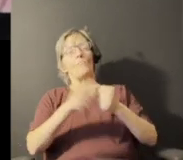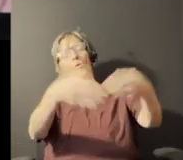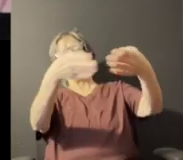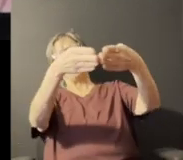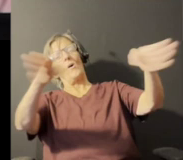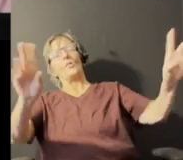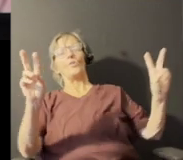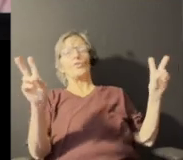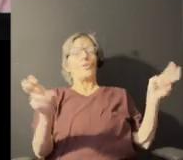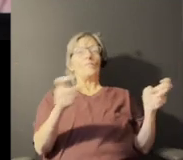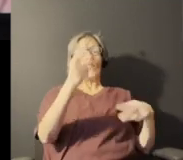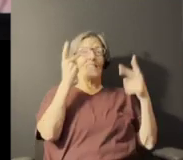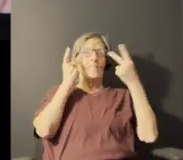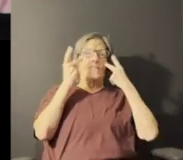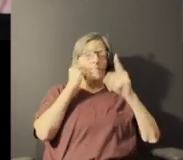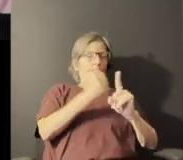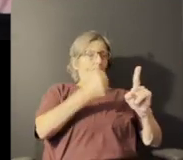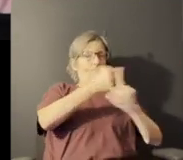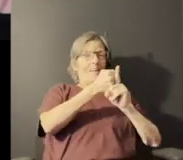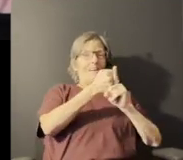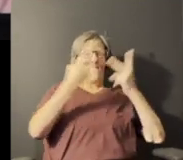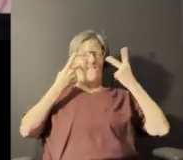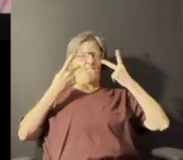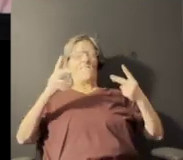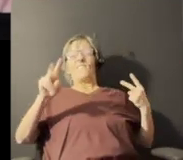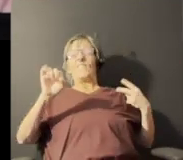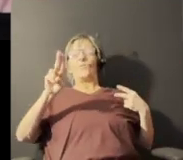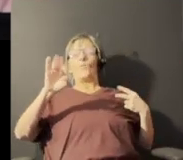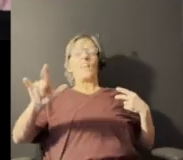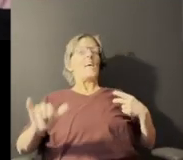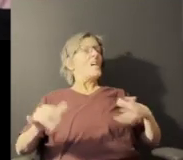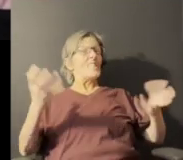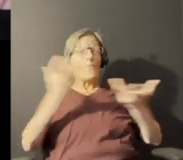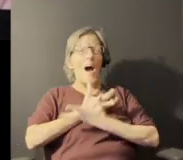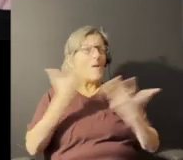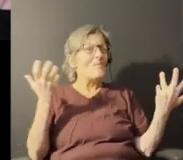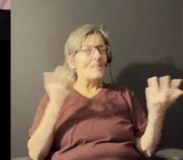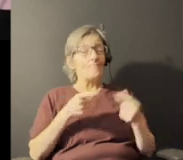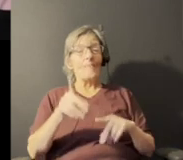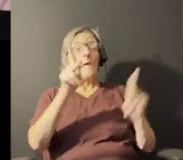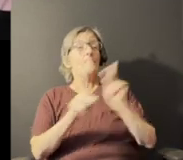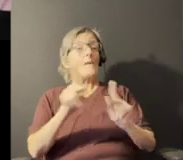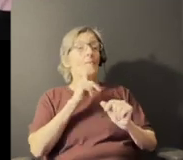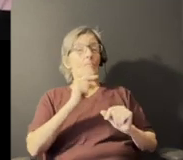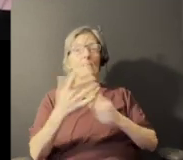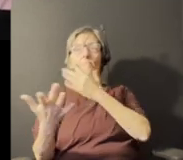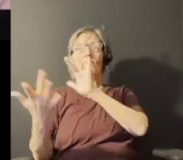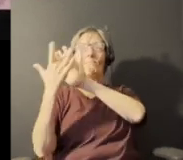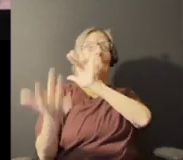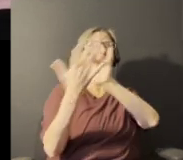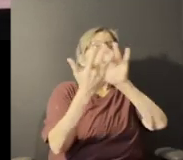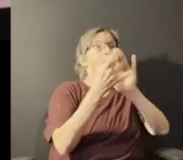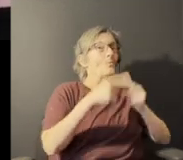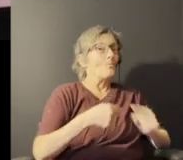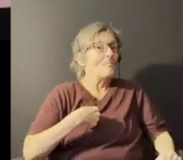much broader term, just because you've seen something that hits you viscerally. Well, and people have been reaching out